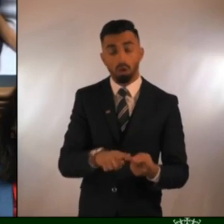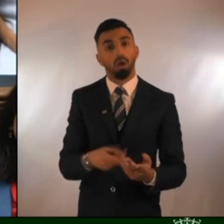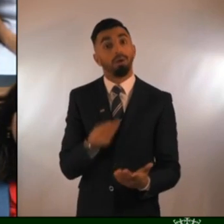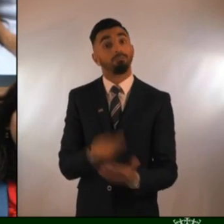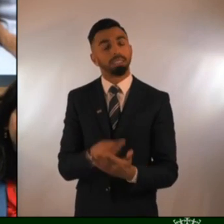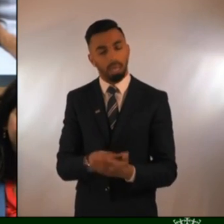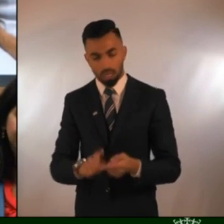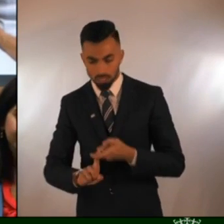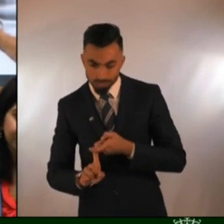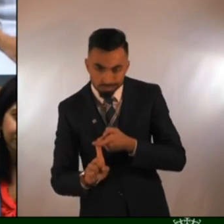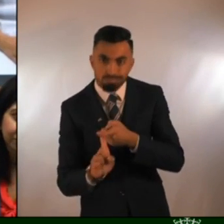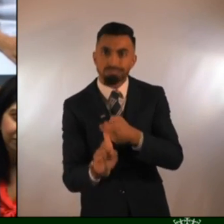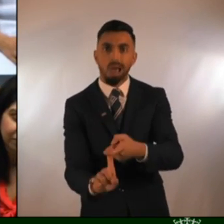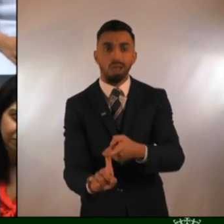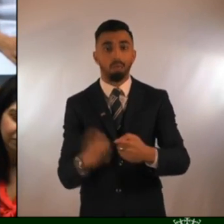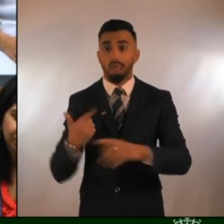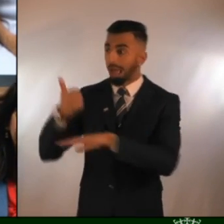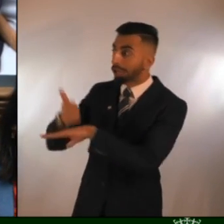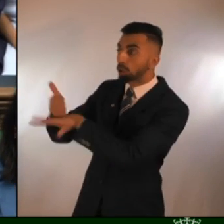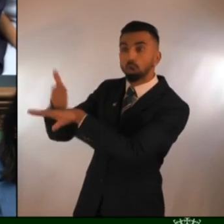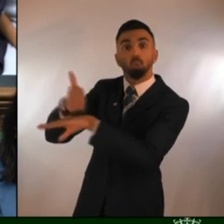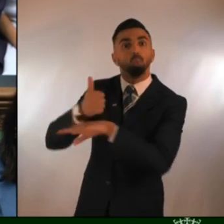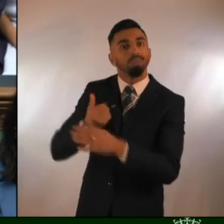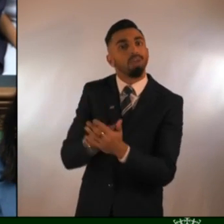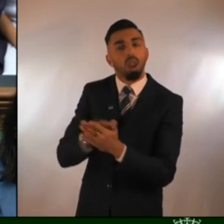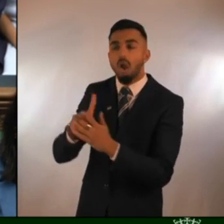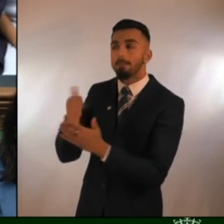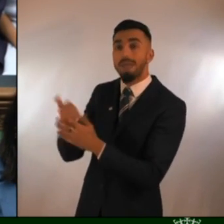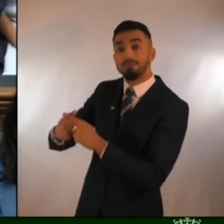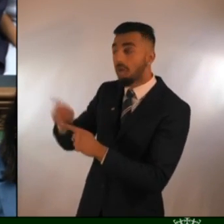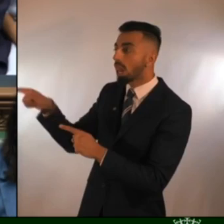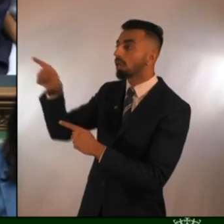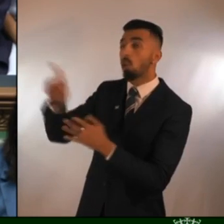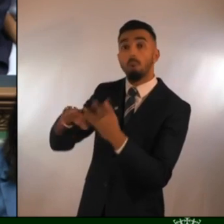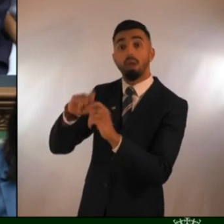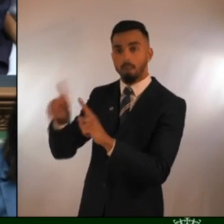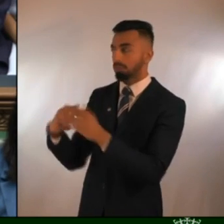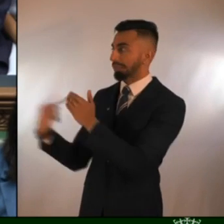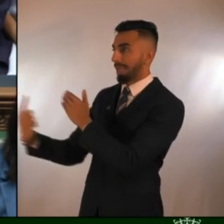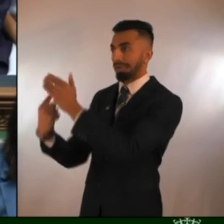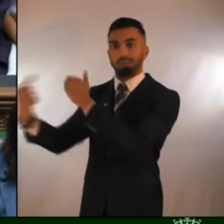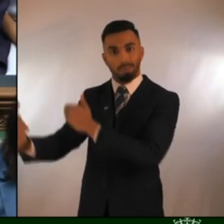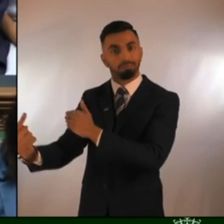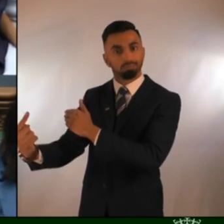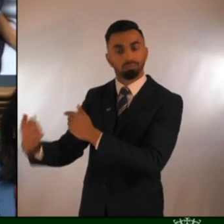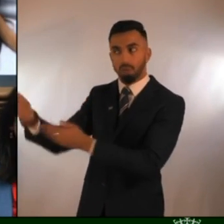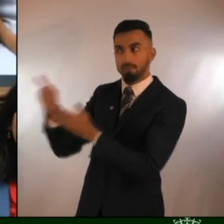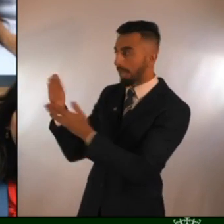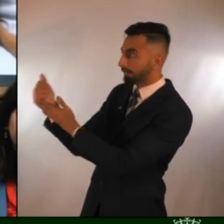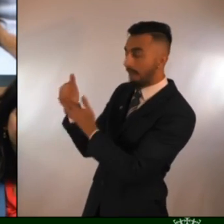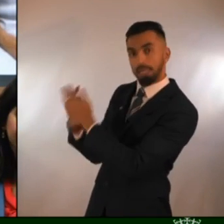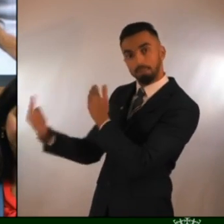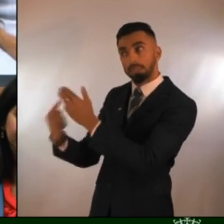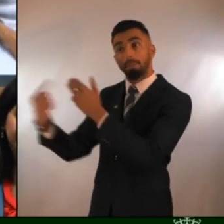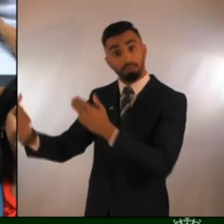independent, effective institutions like the Bank of England and the OBR. These features of our framework will always